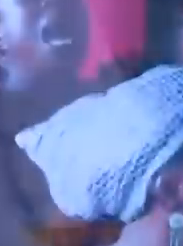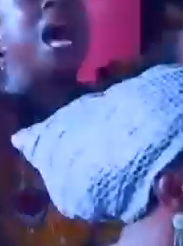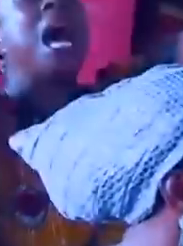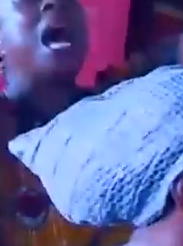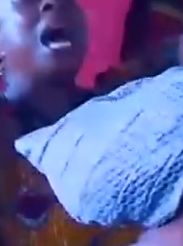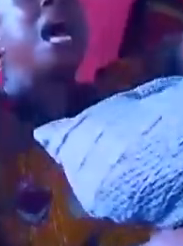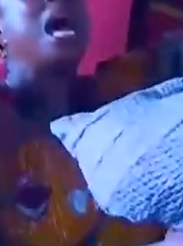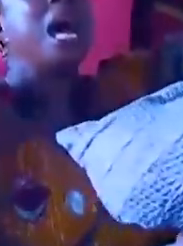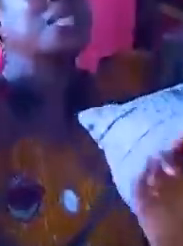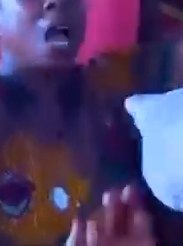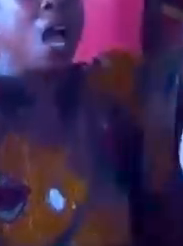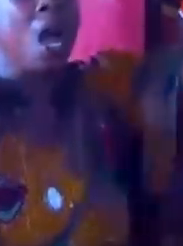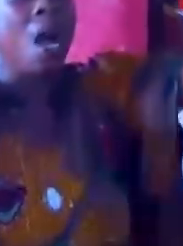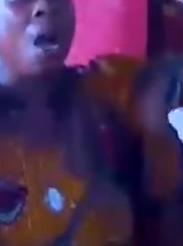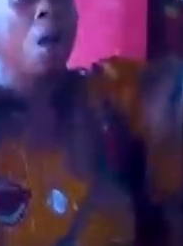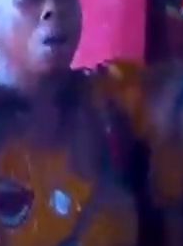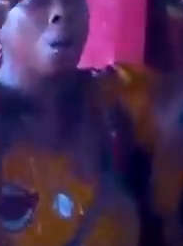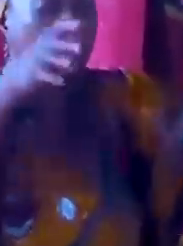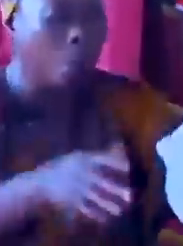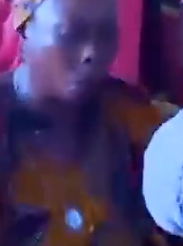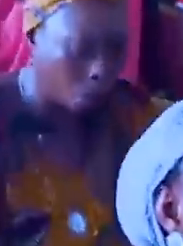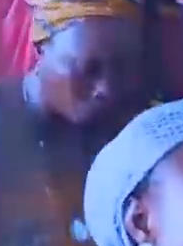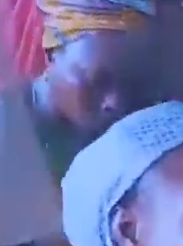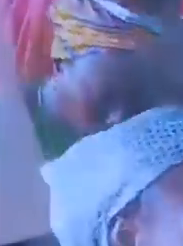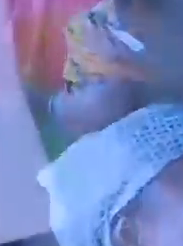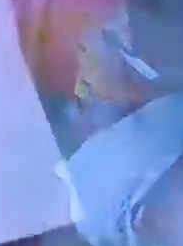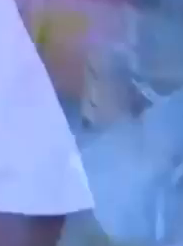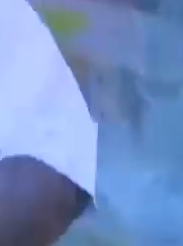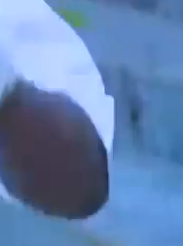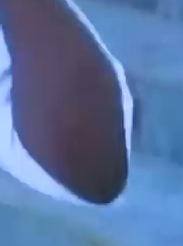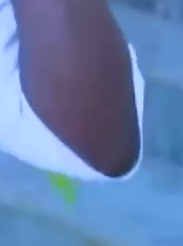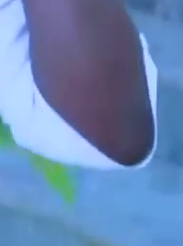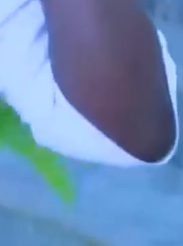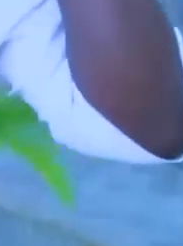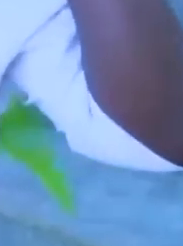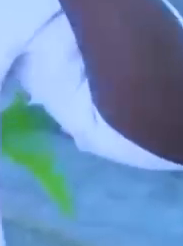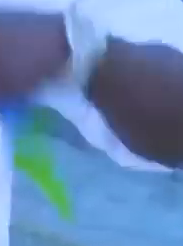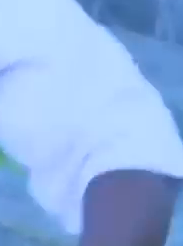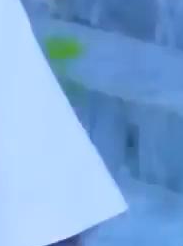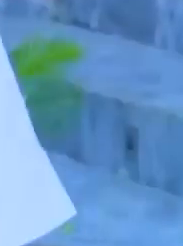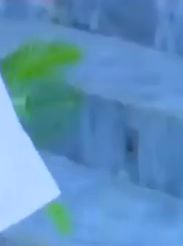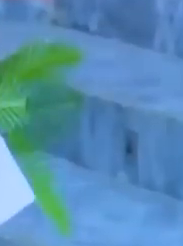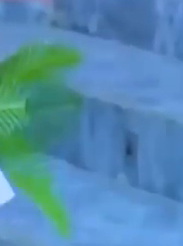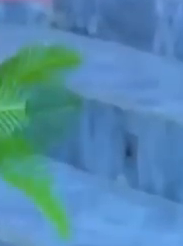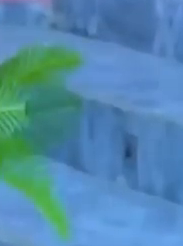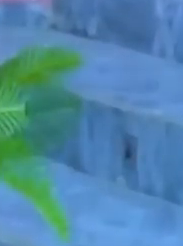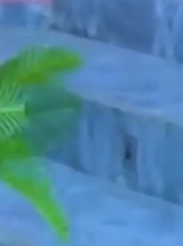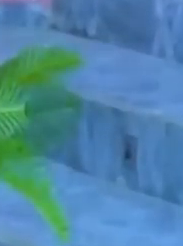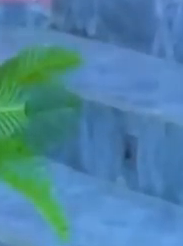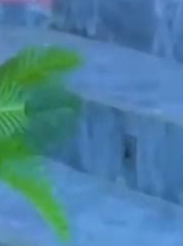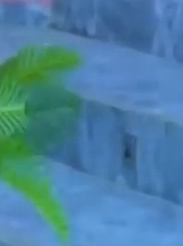Bye. Jesus. Ogun to ja iya